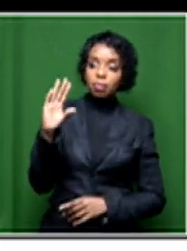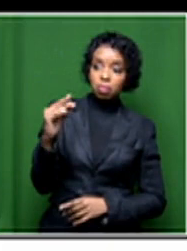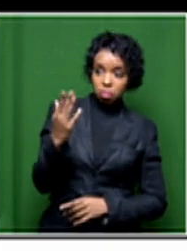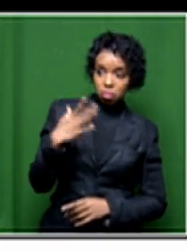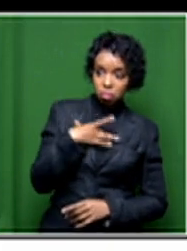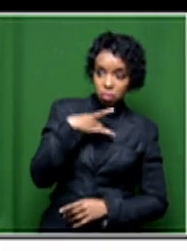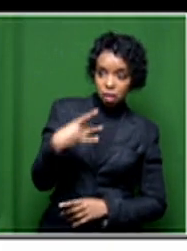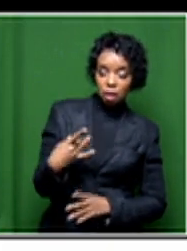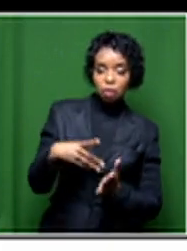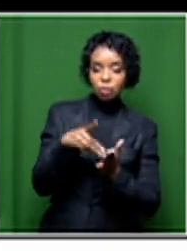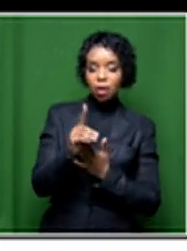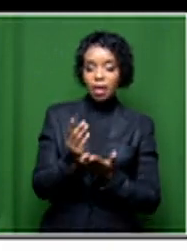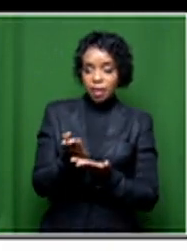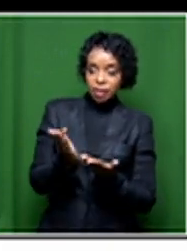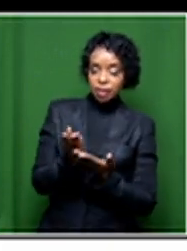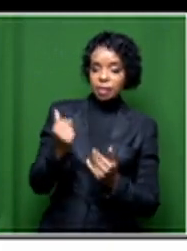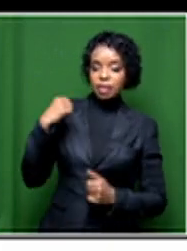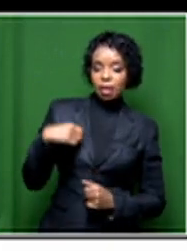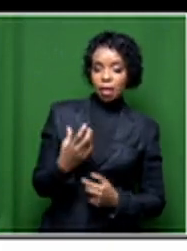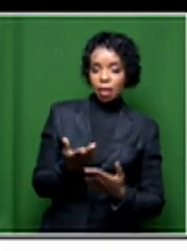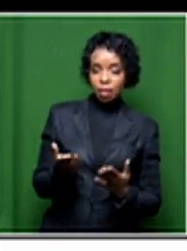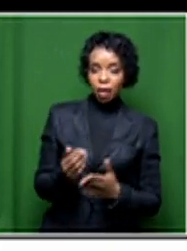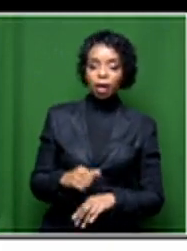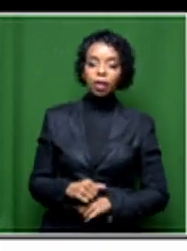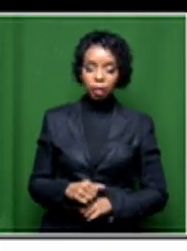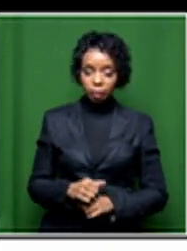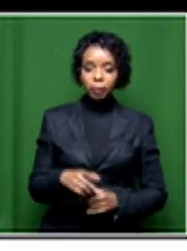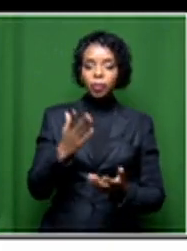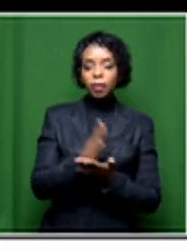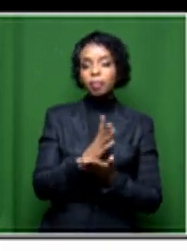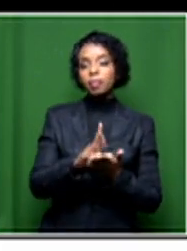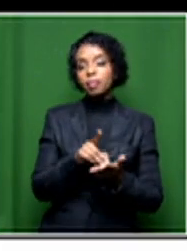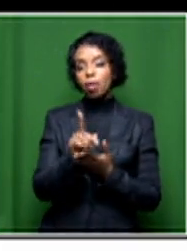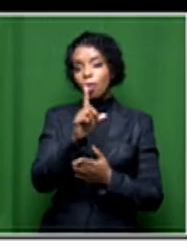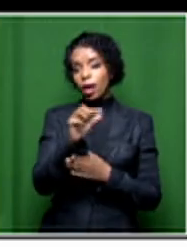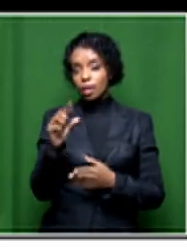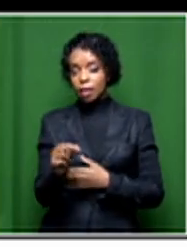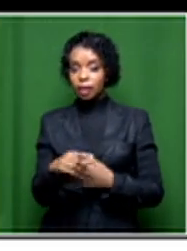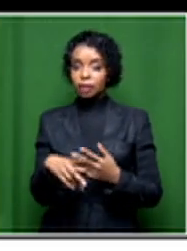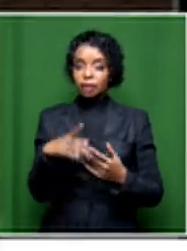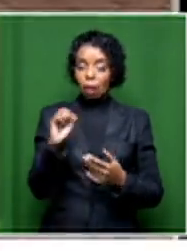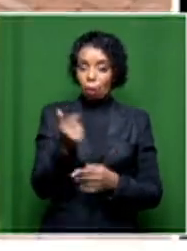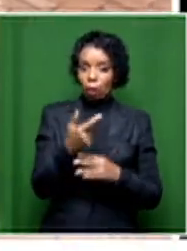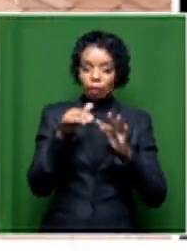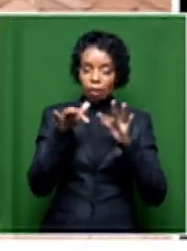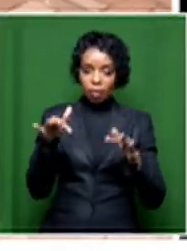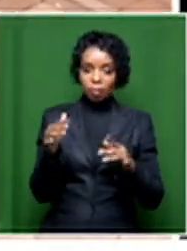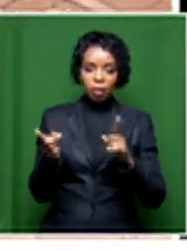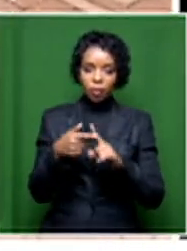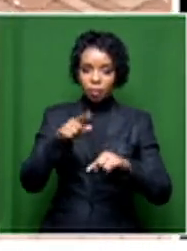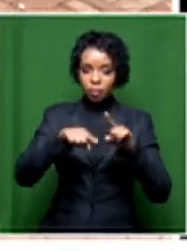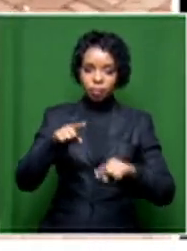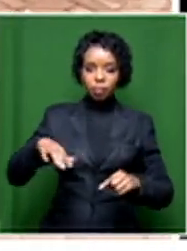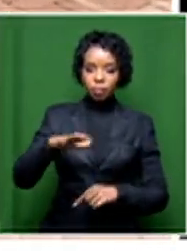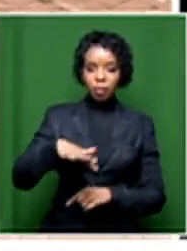And Woolworths donated hundreds of shelter bags. Mercedes donated hundreds of shelter bags. And then all the people from the audience, regular